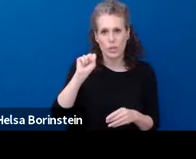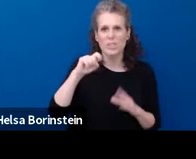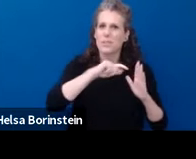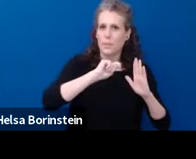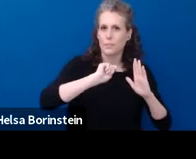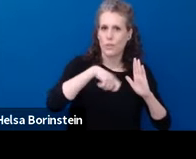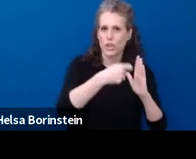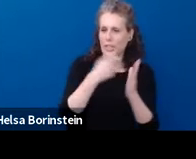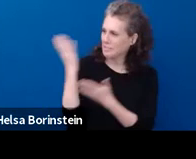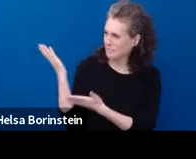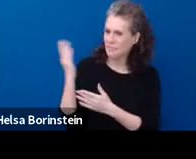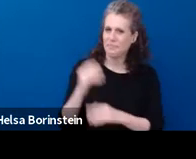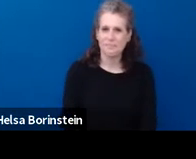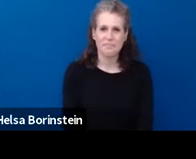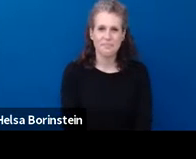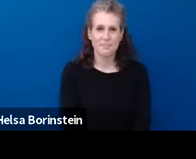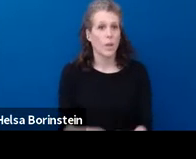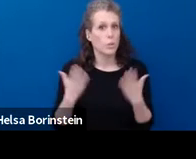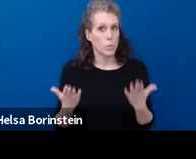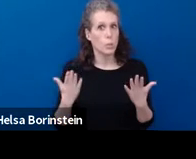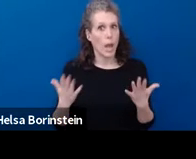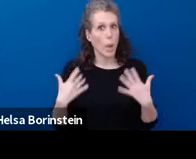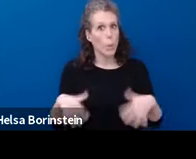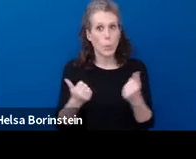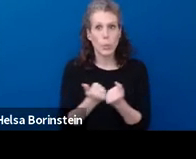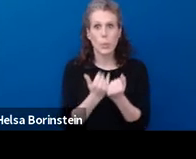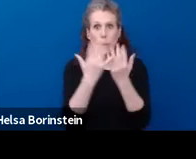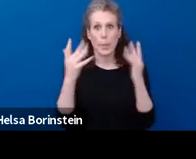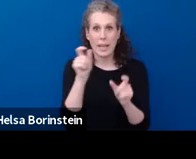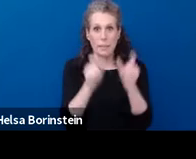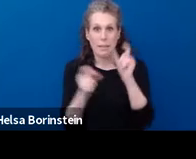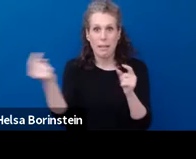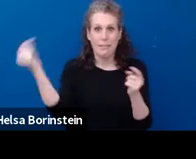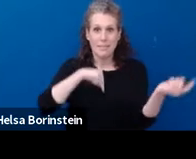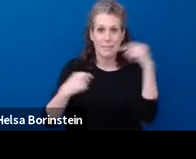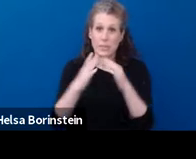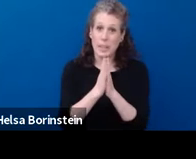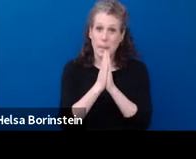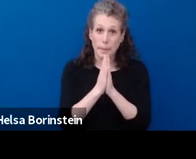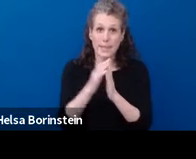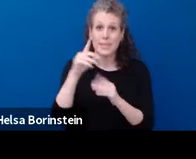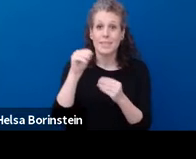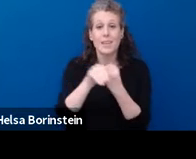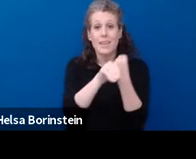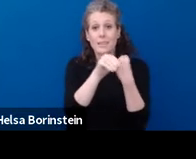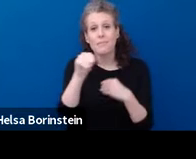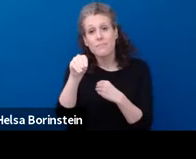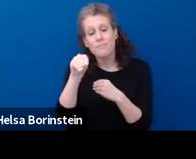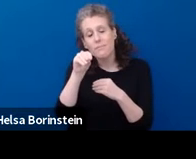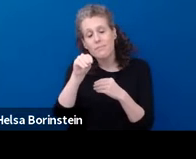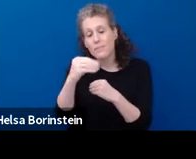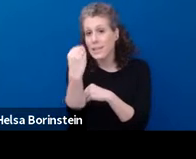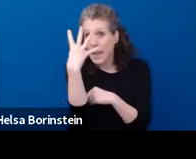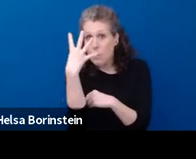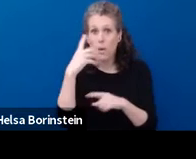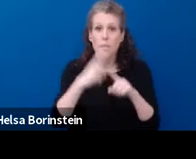are having quite a lot of participants today, so we are asking you to keep your camera and microphone off during the